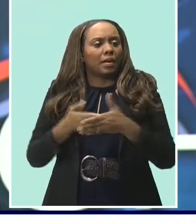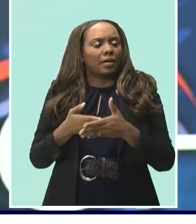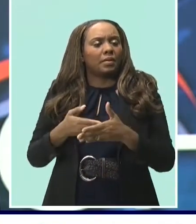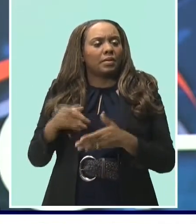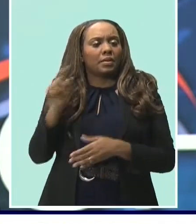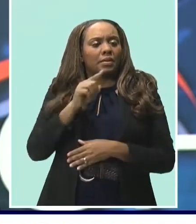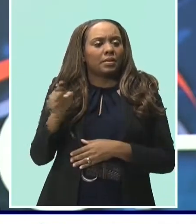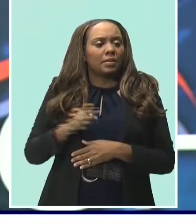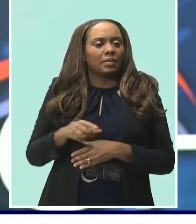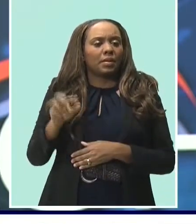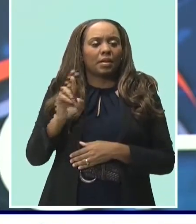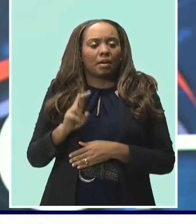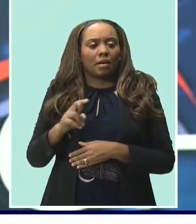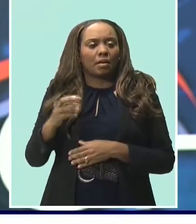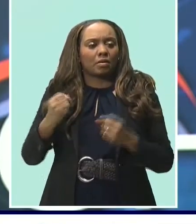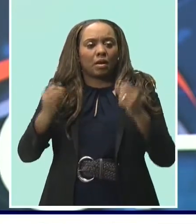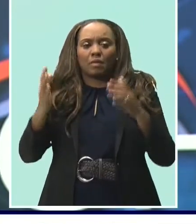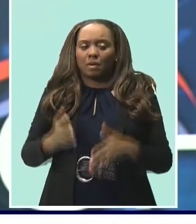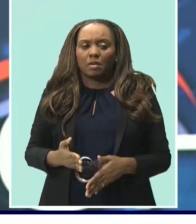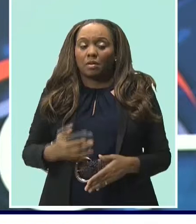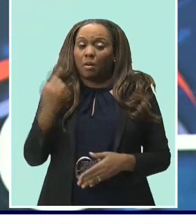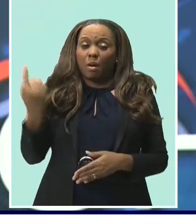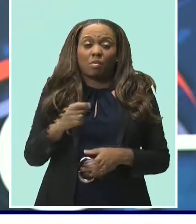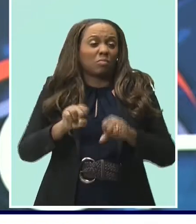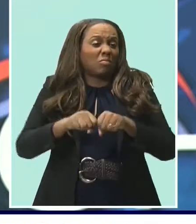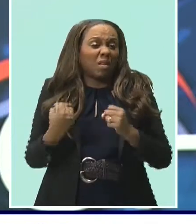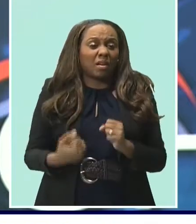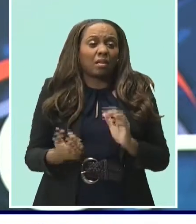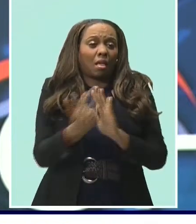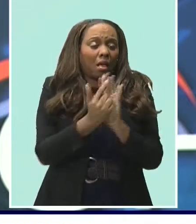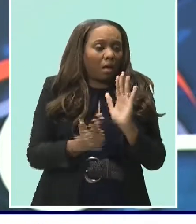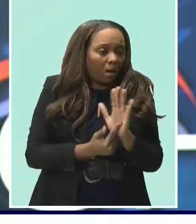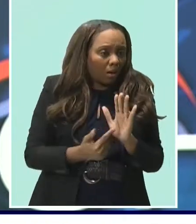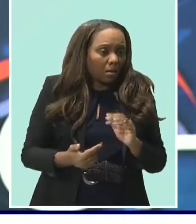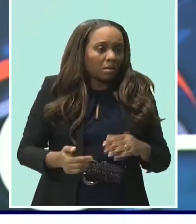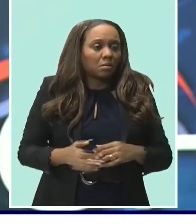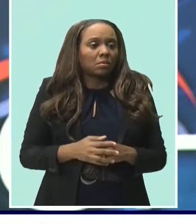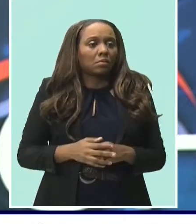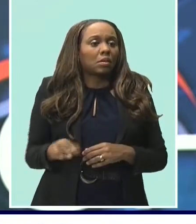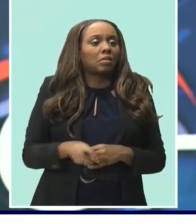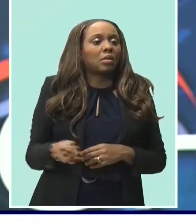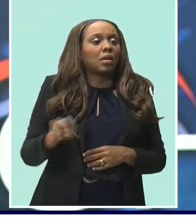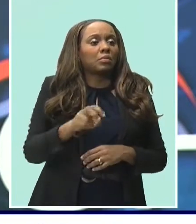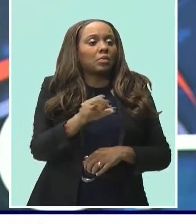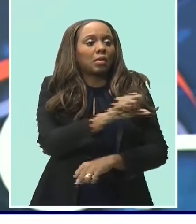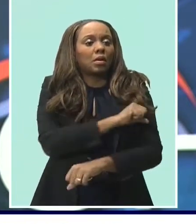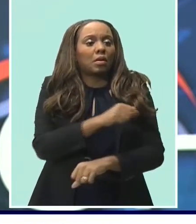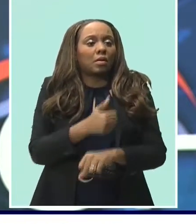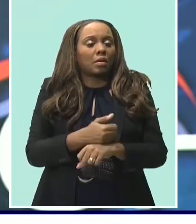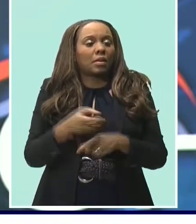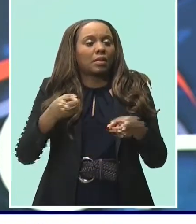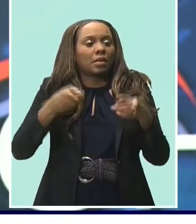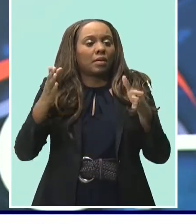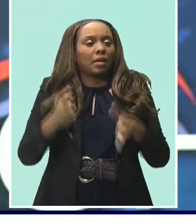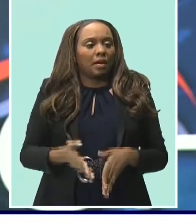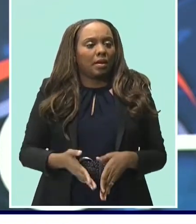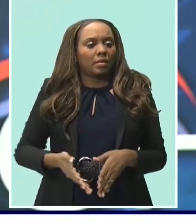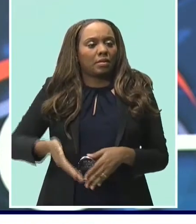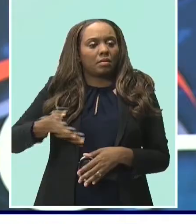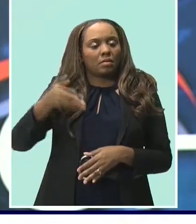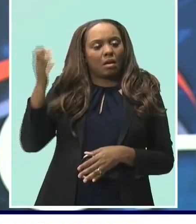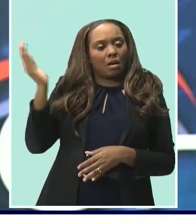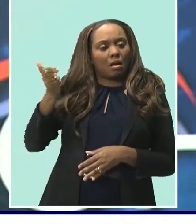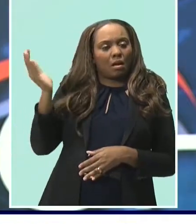who continue to break the law. Word of this from Acting Director of the Transport Authority, Maria Boyce. She was a guest on